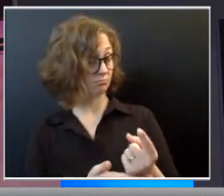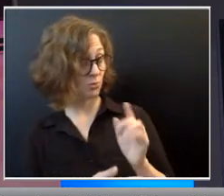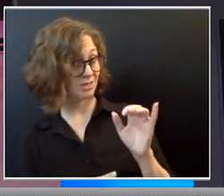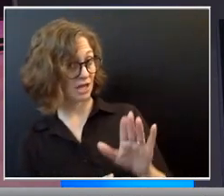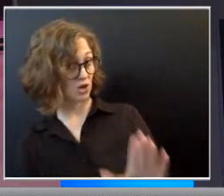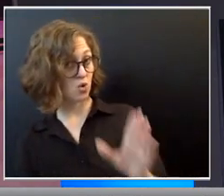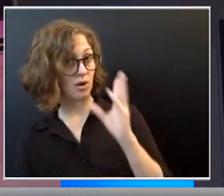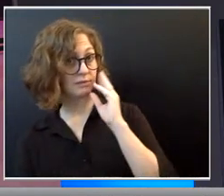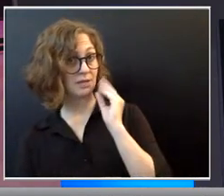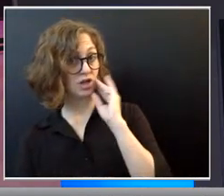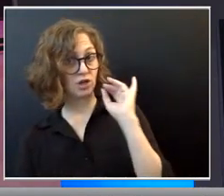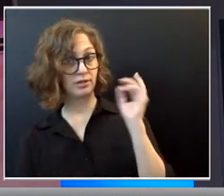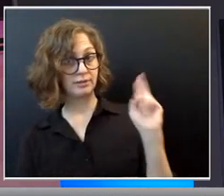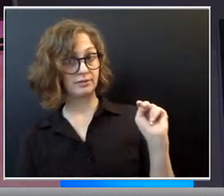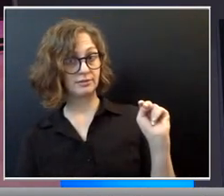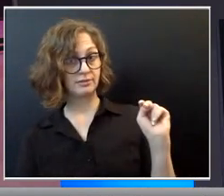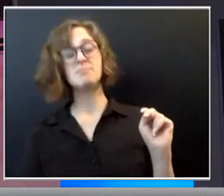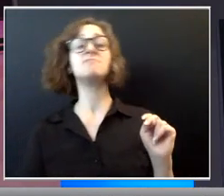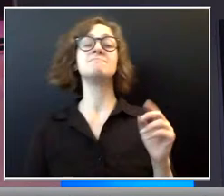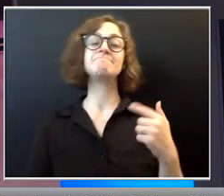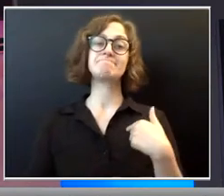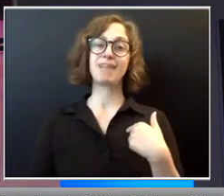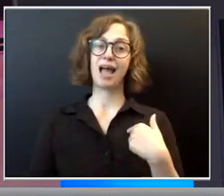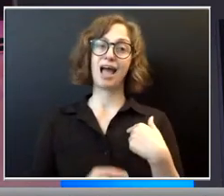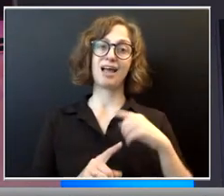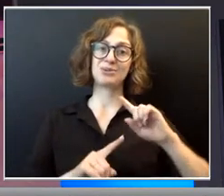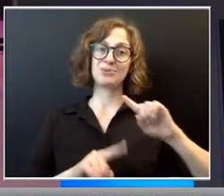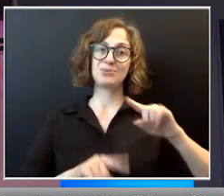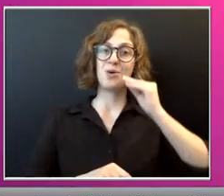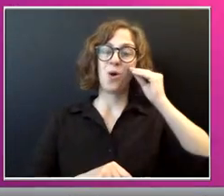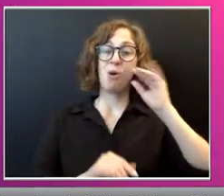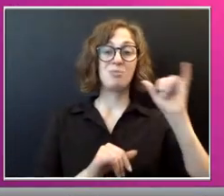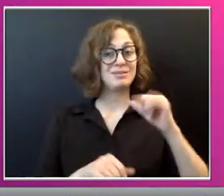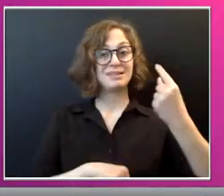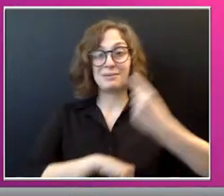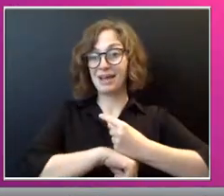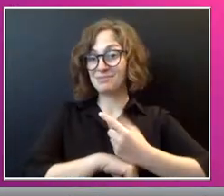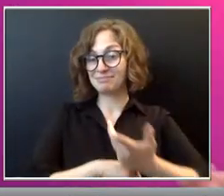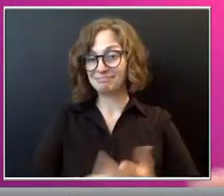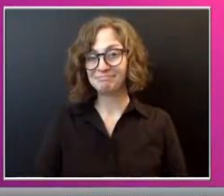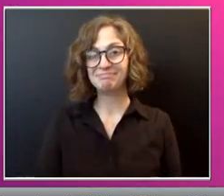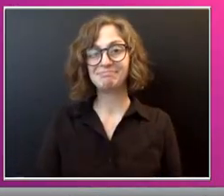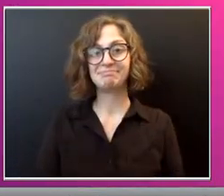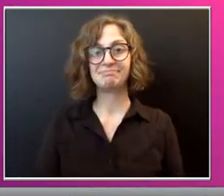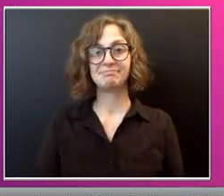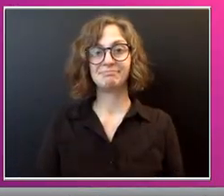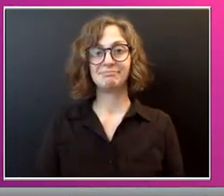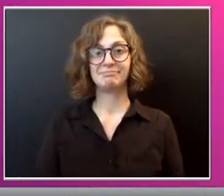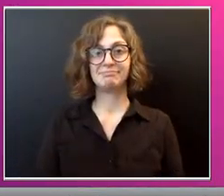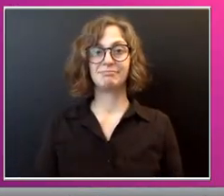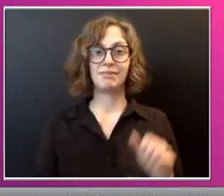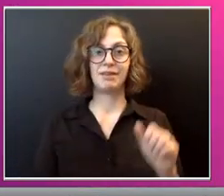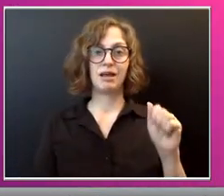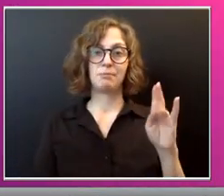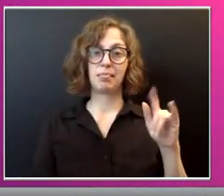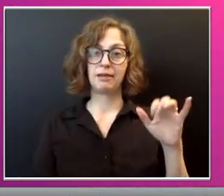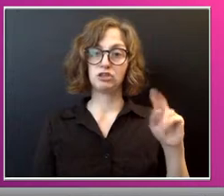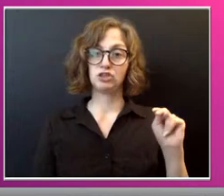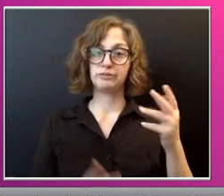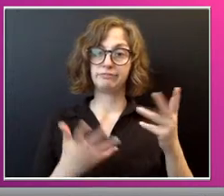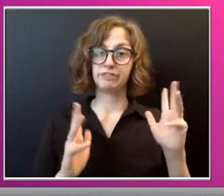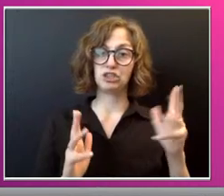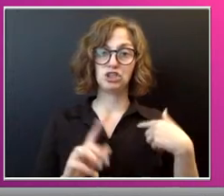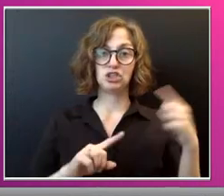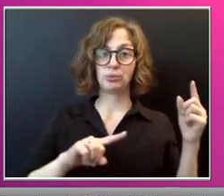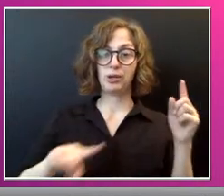I was the same day release, you know, the procedure was over, got dressed, went home. Gave your salute. Didn't feel